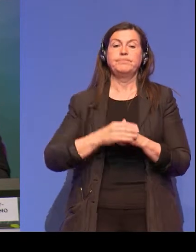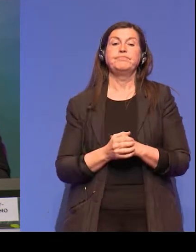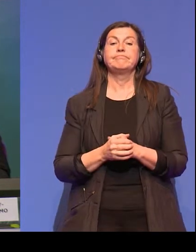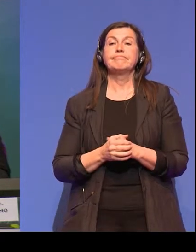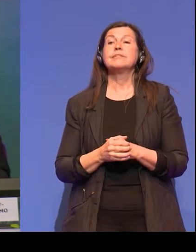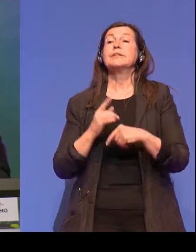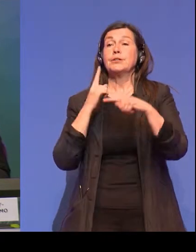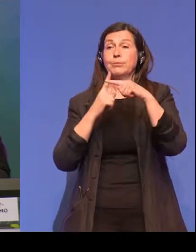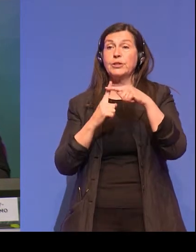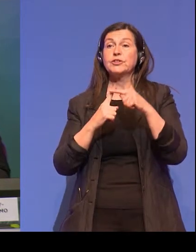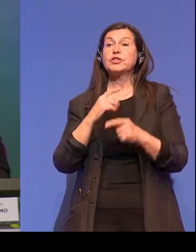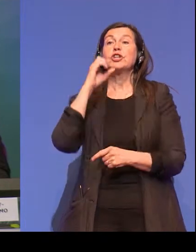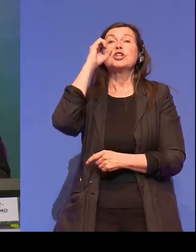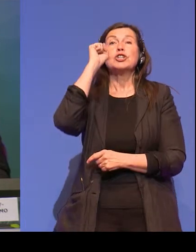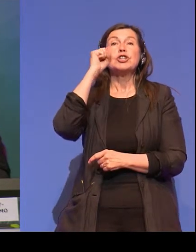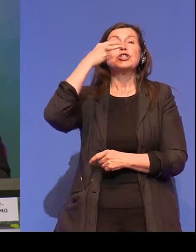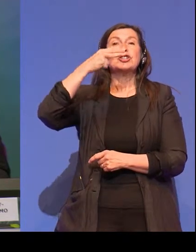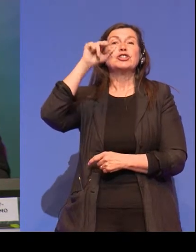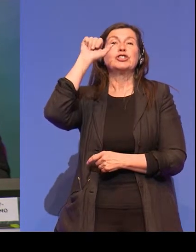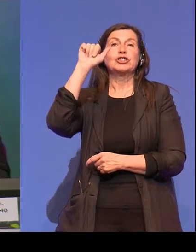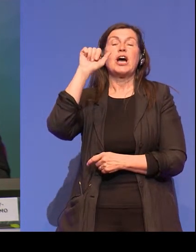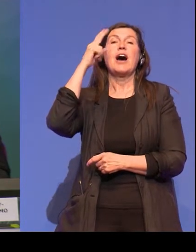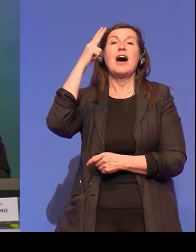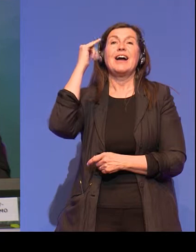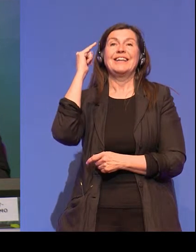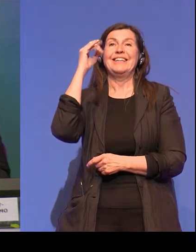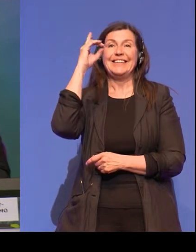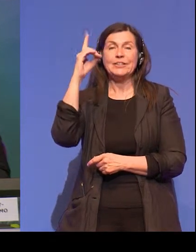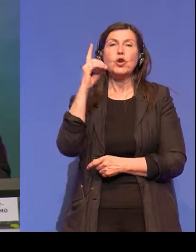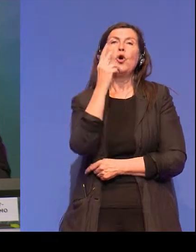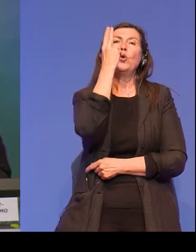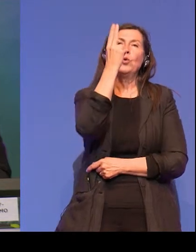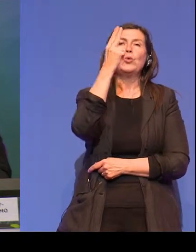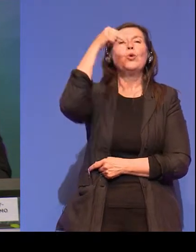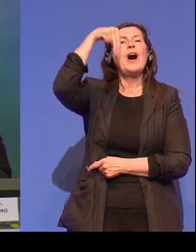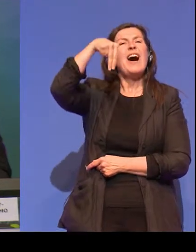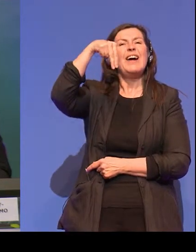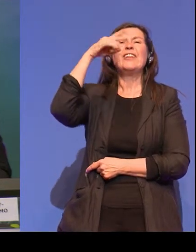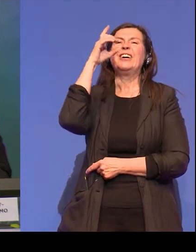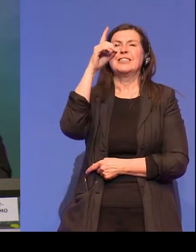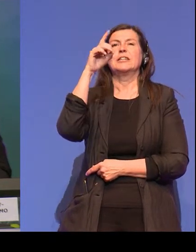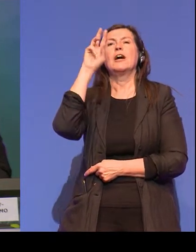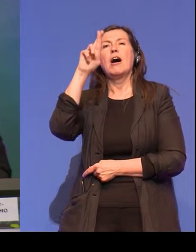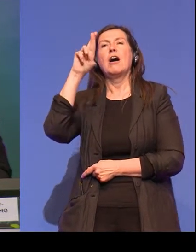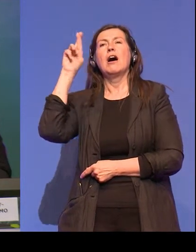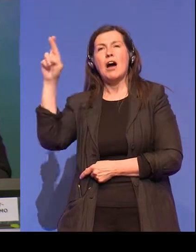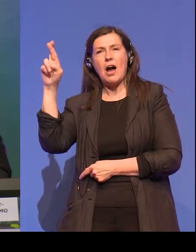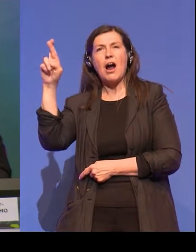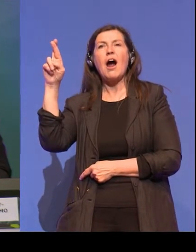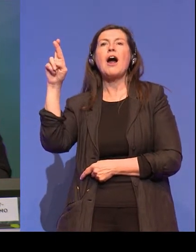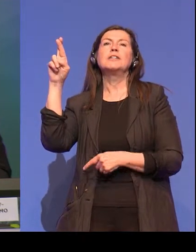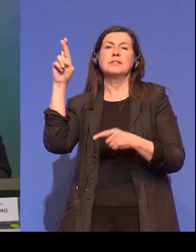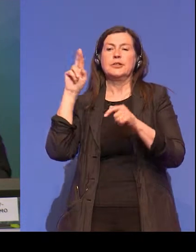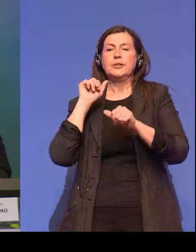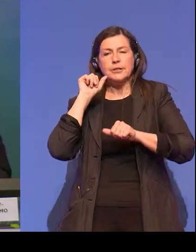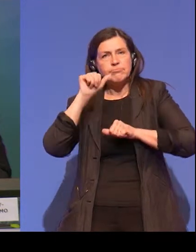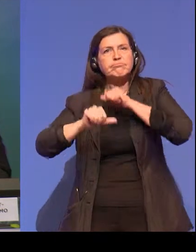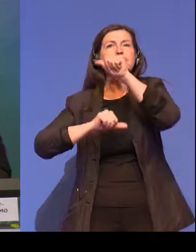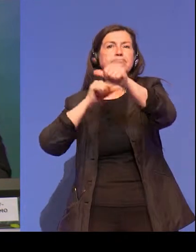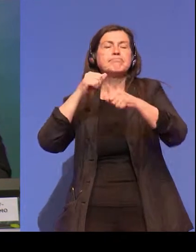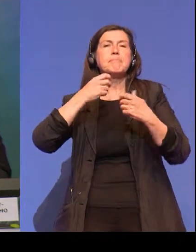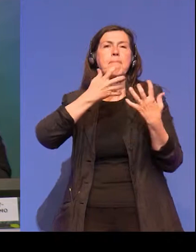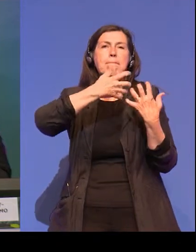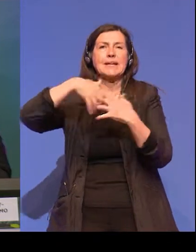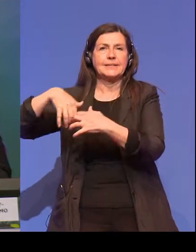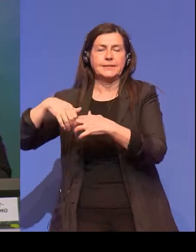Shahid, Representative of UNDRR Stakeholder Engagement Mechanism. Over the past 2 days,